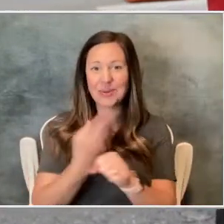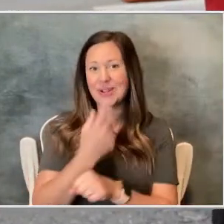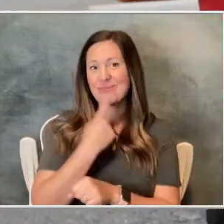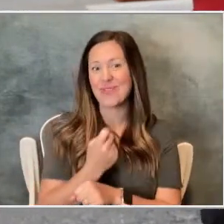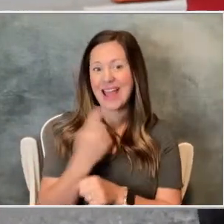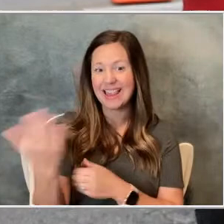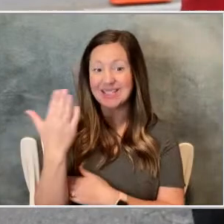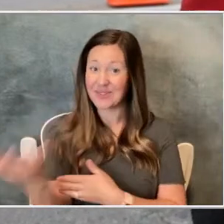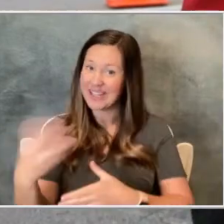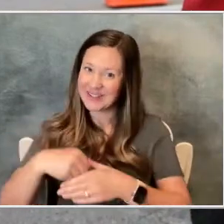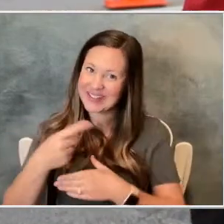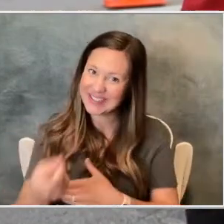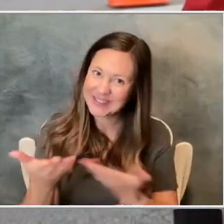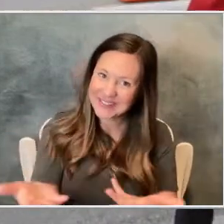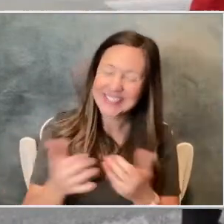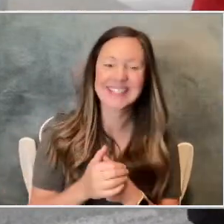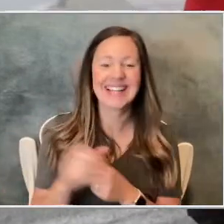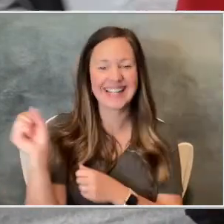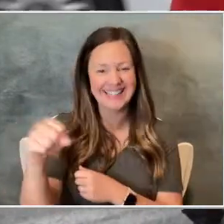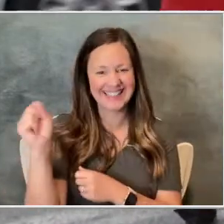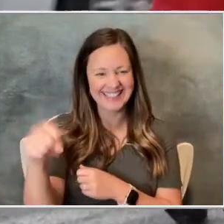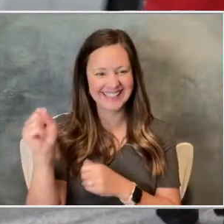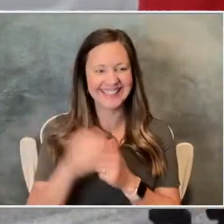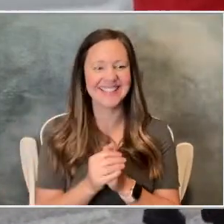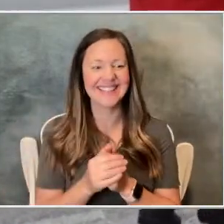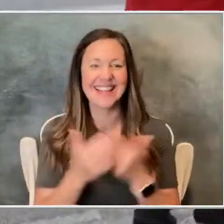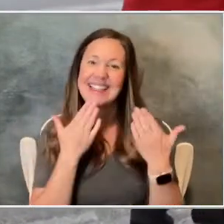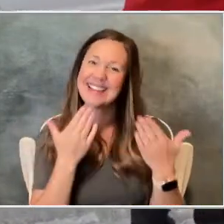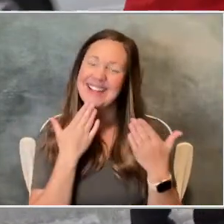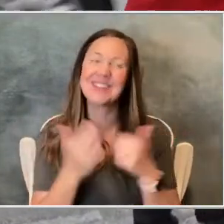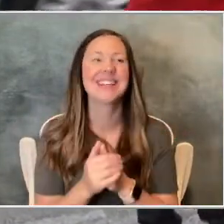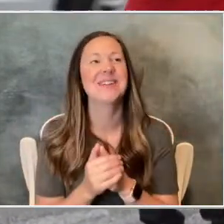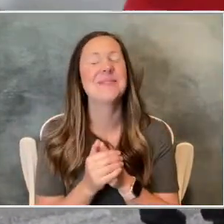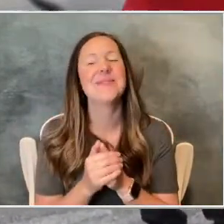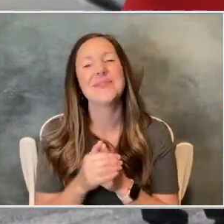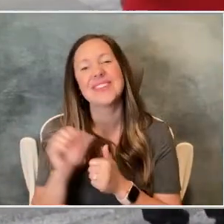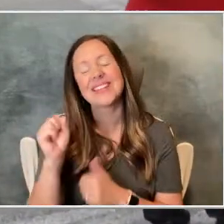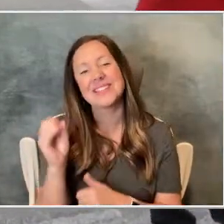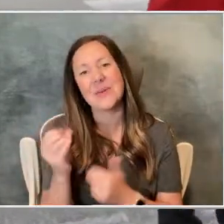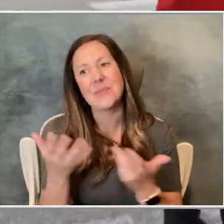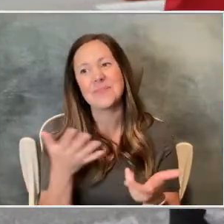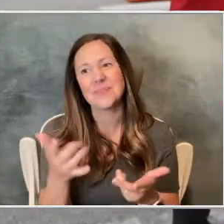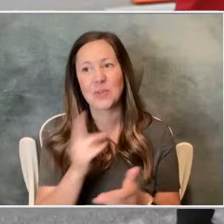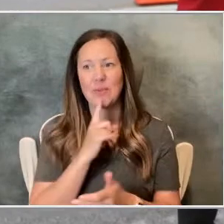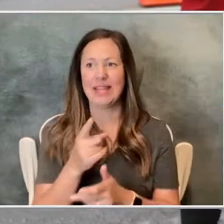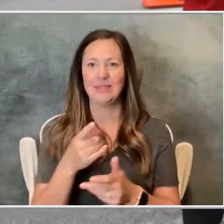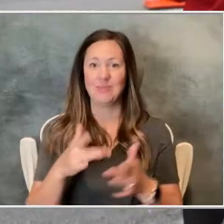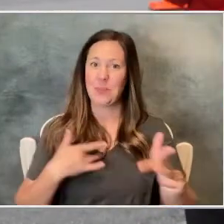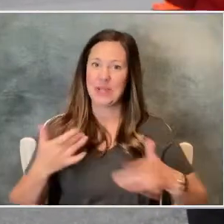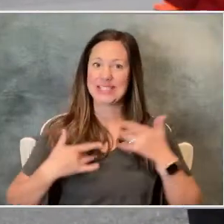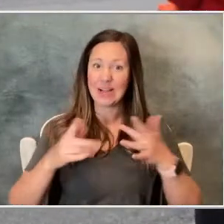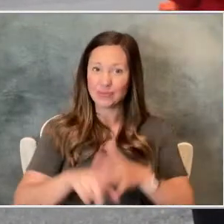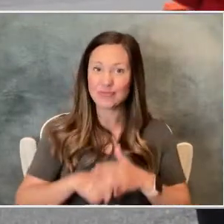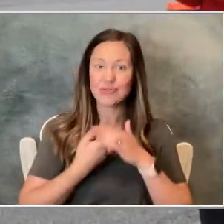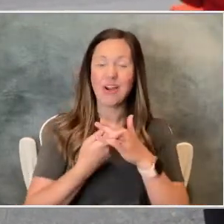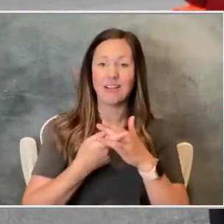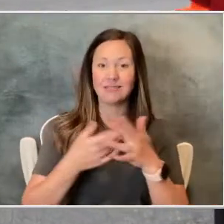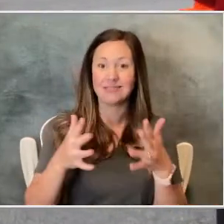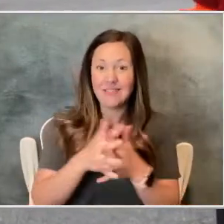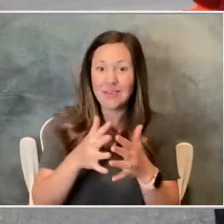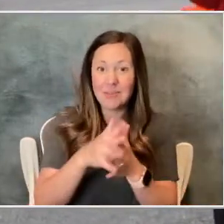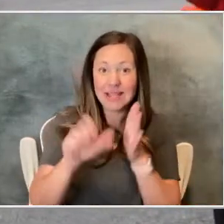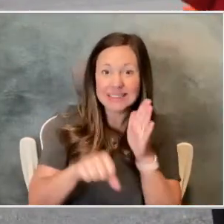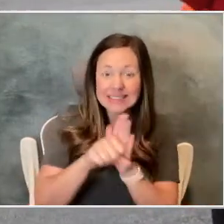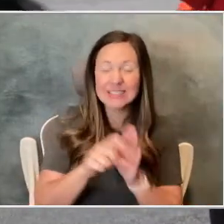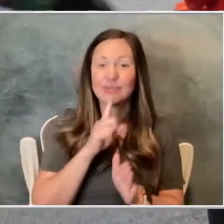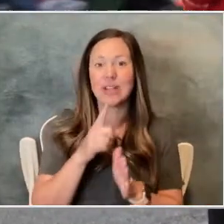including you. Yeah. Thank you. So we're excited to get the season underway and really appreciate